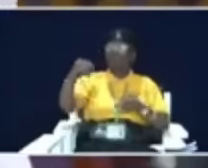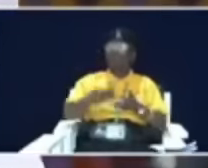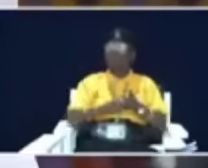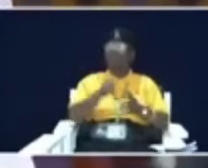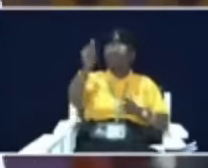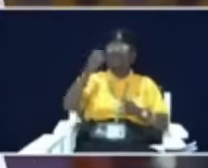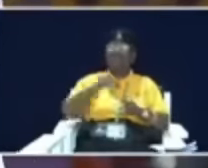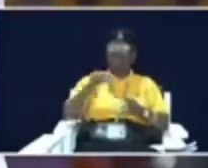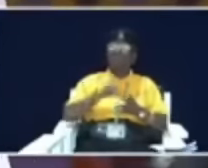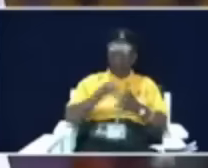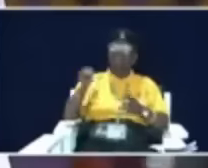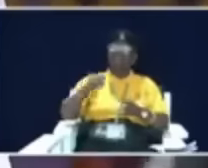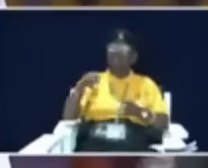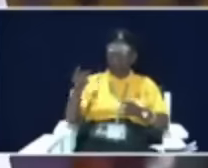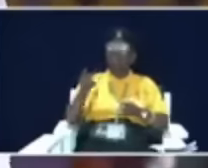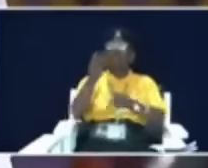As I was going to my car,